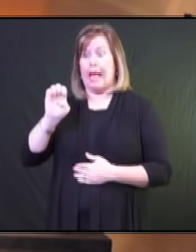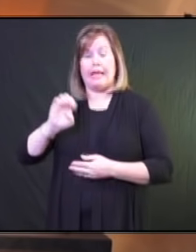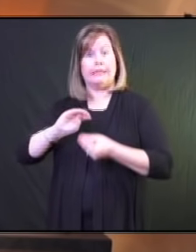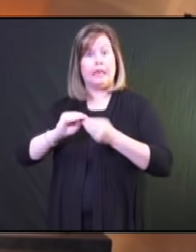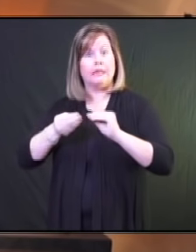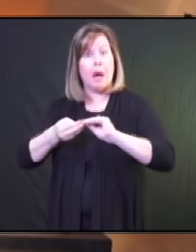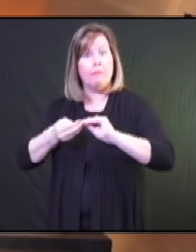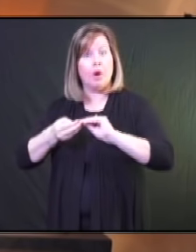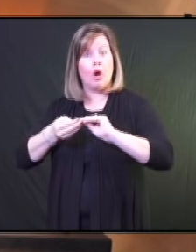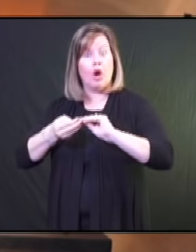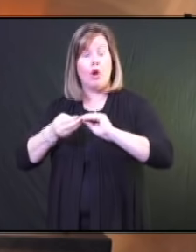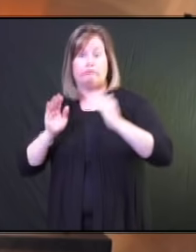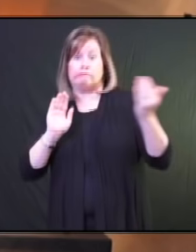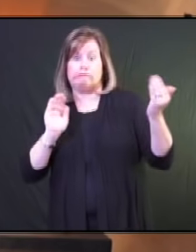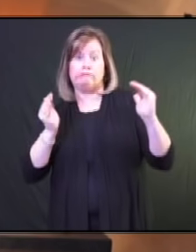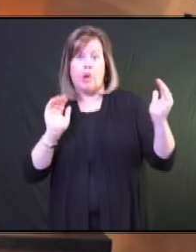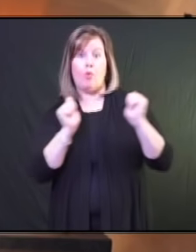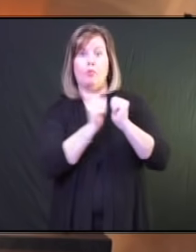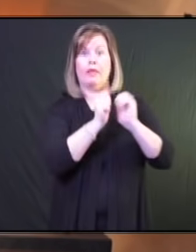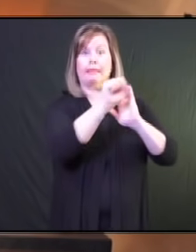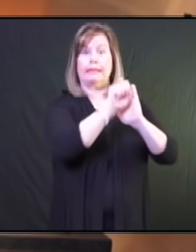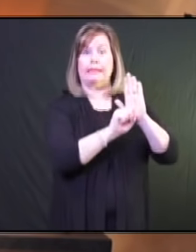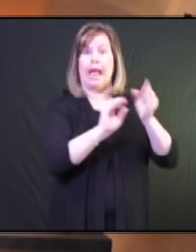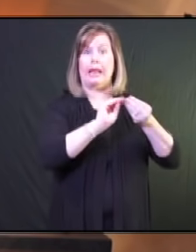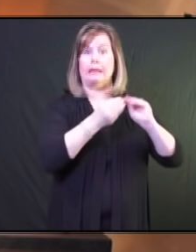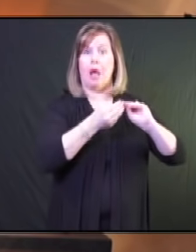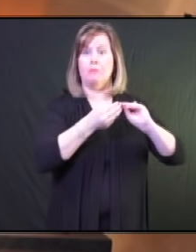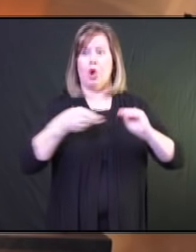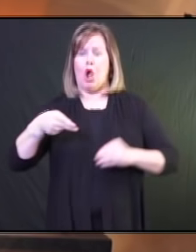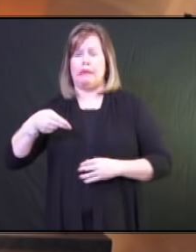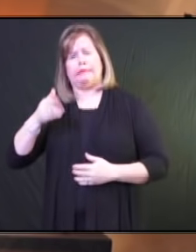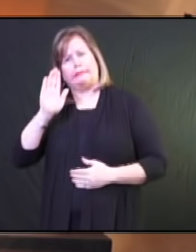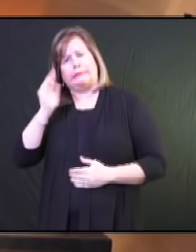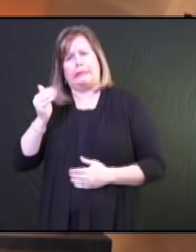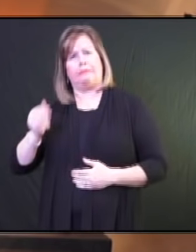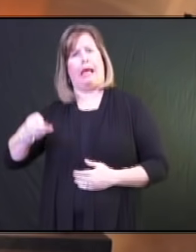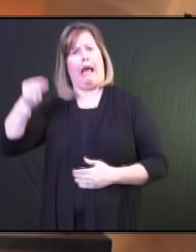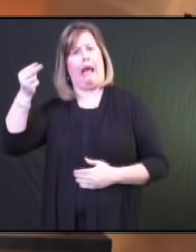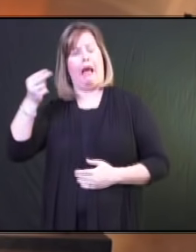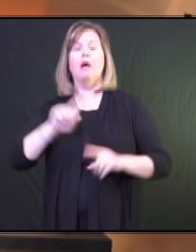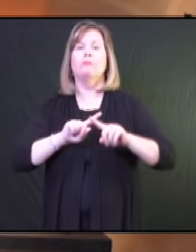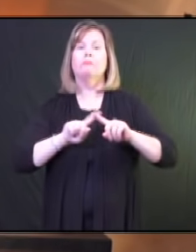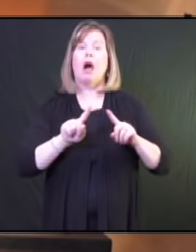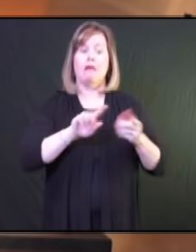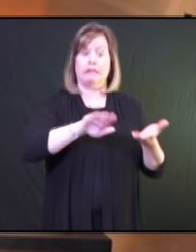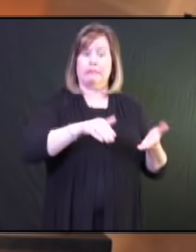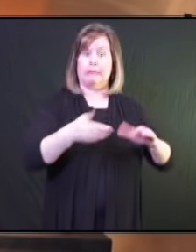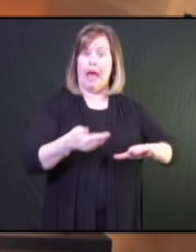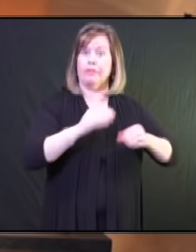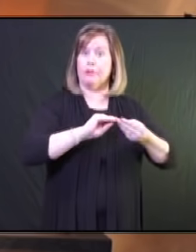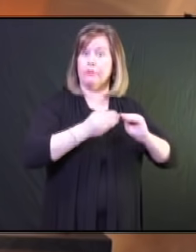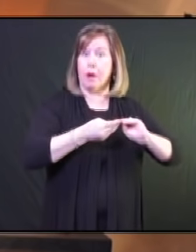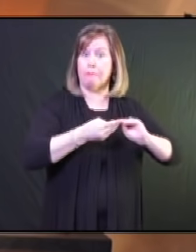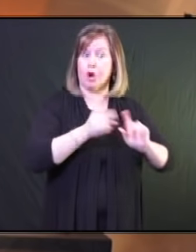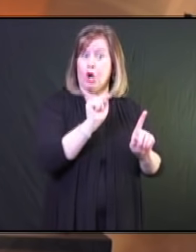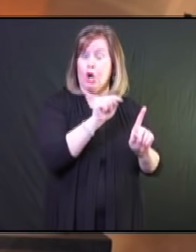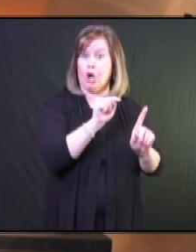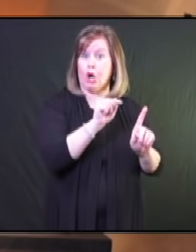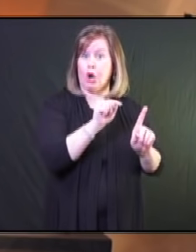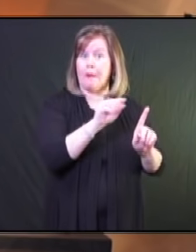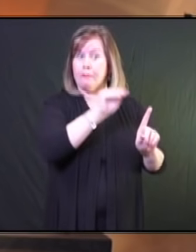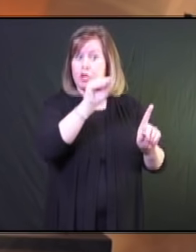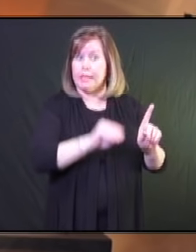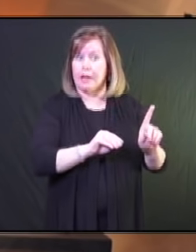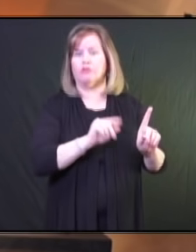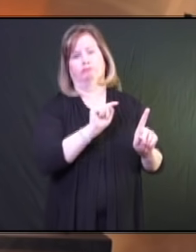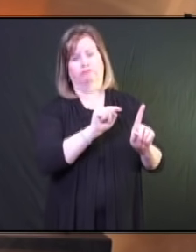state's number is pretty high, day over day, the percentage of deaths, which is the number that we're most seriously concerned